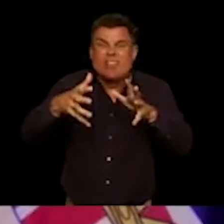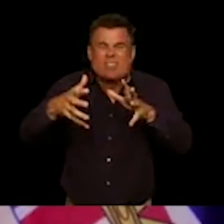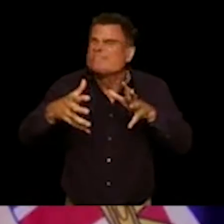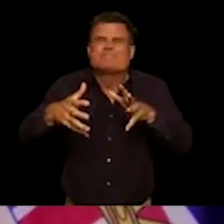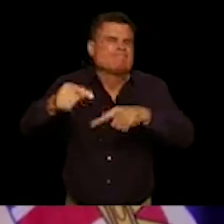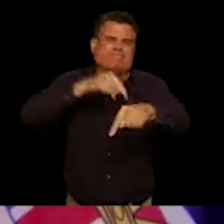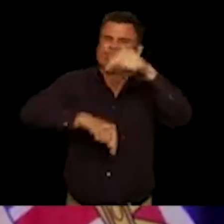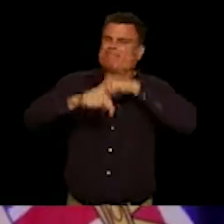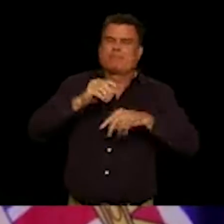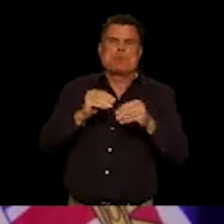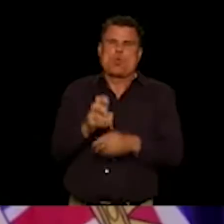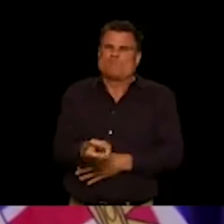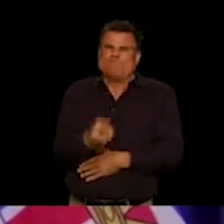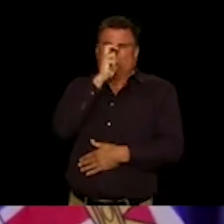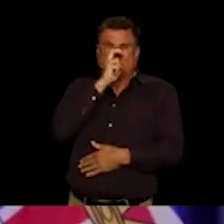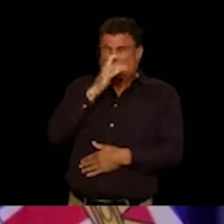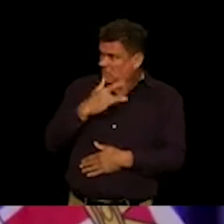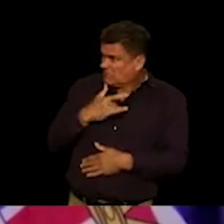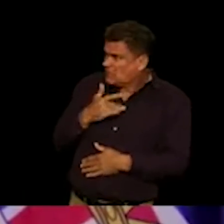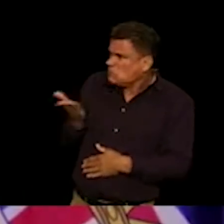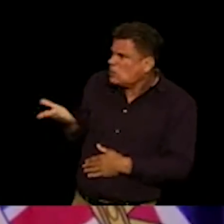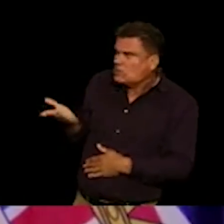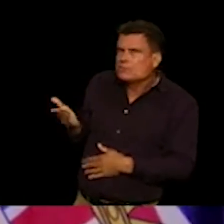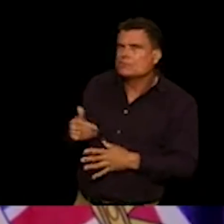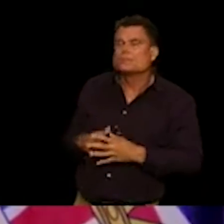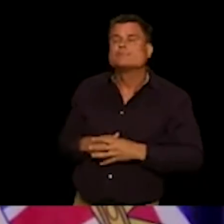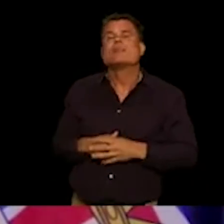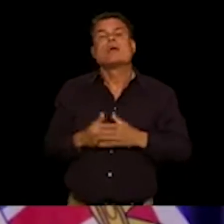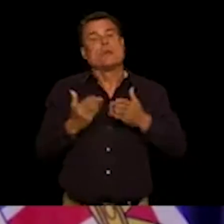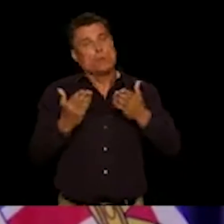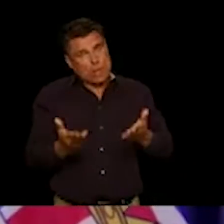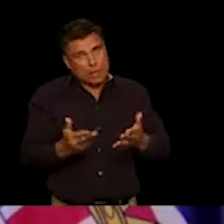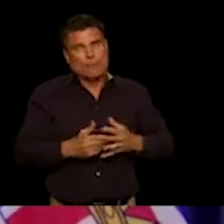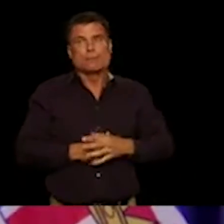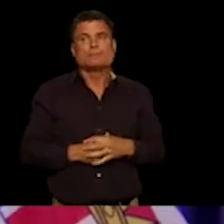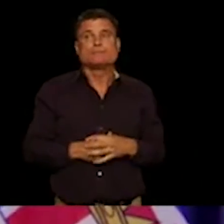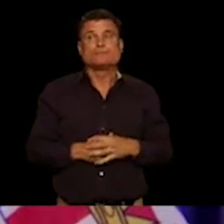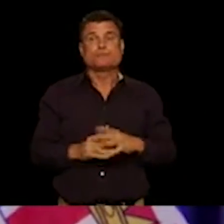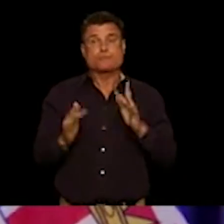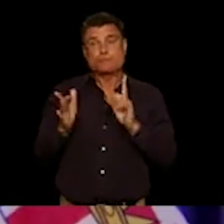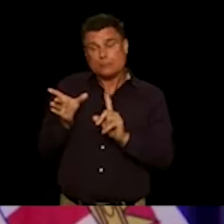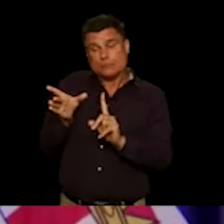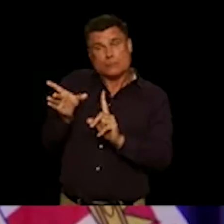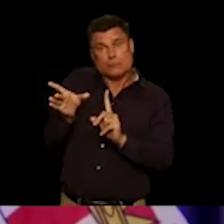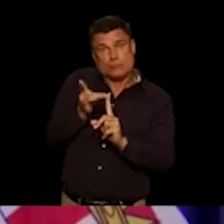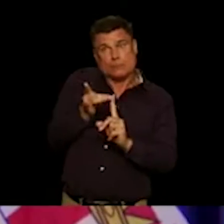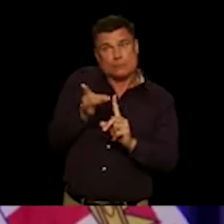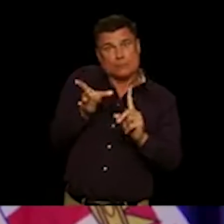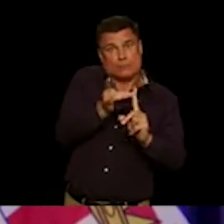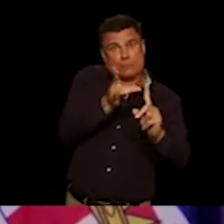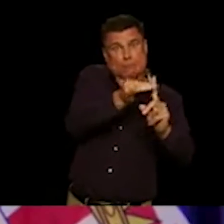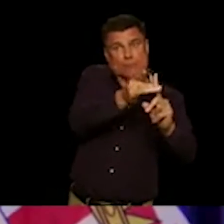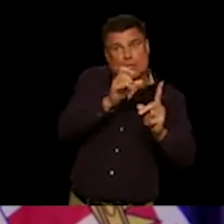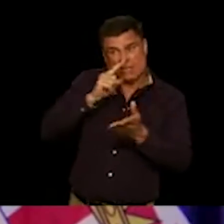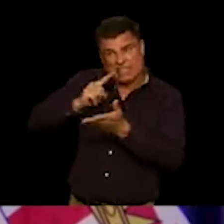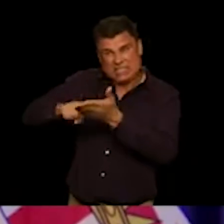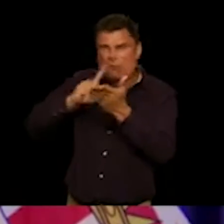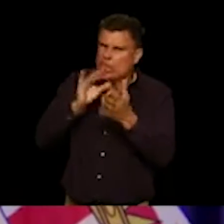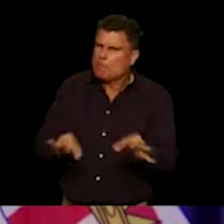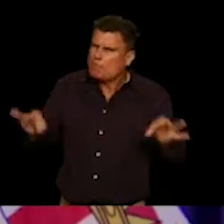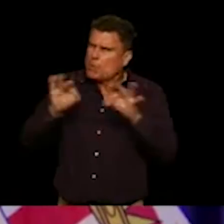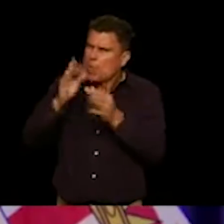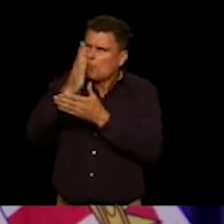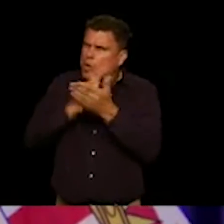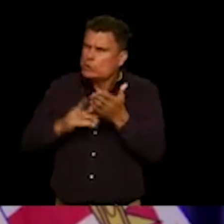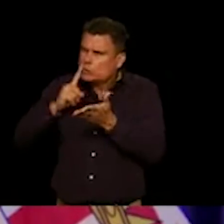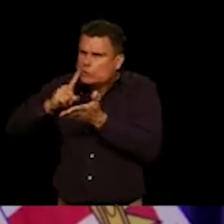isn't enough? Yeah, so we've said this all along, and the contact tracing is enough. We've seen, as you know, over the last few weeks,